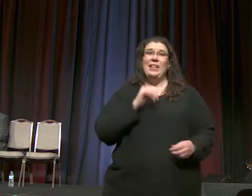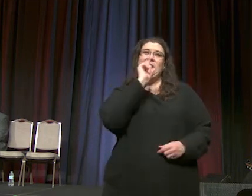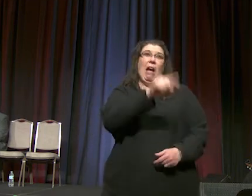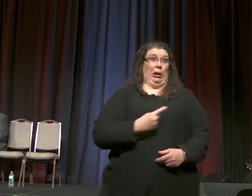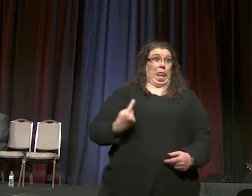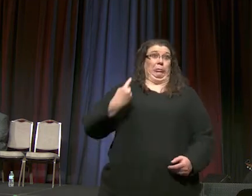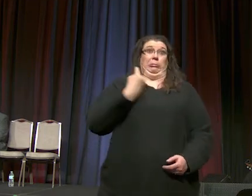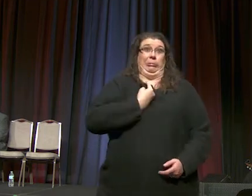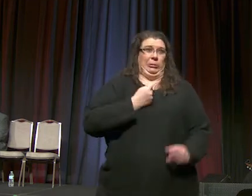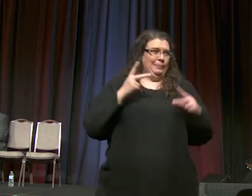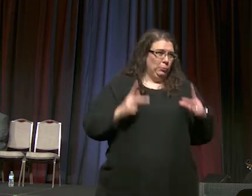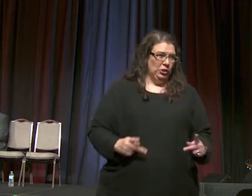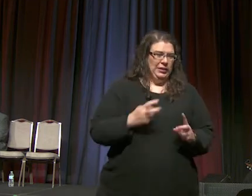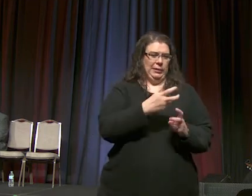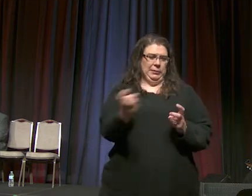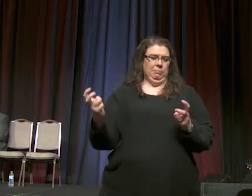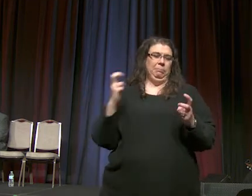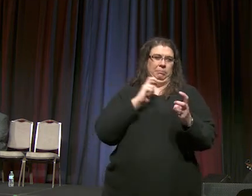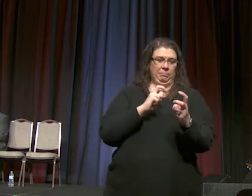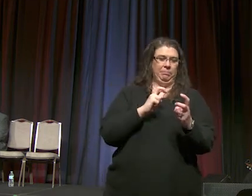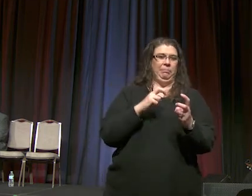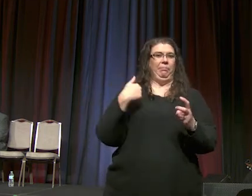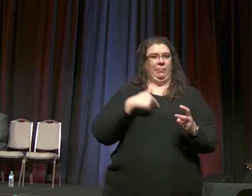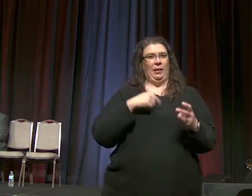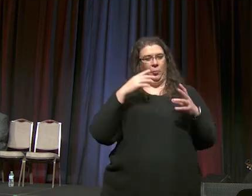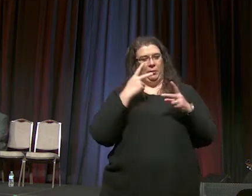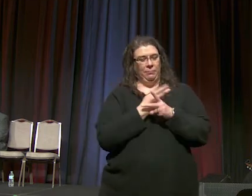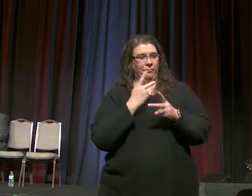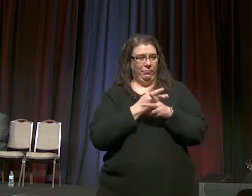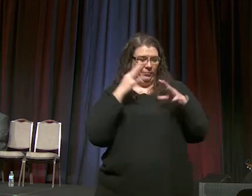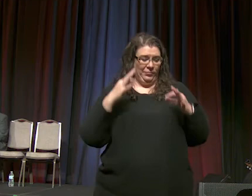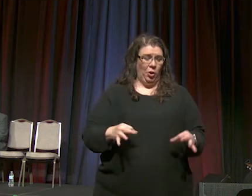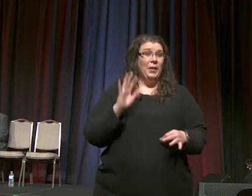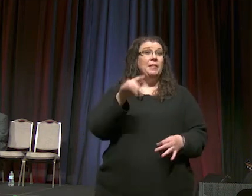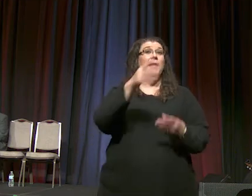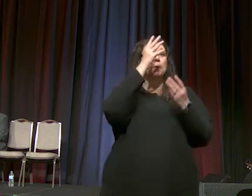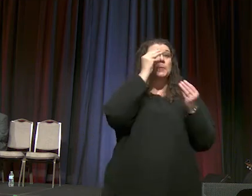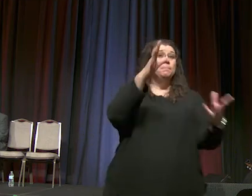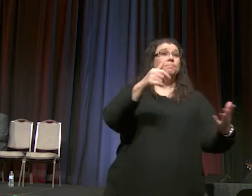person. And then that is made available to you each day.